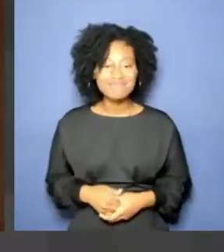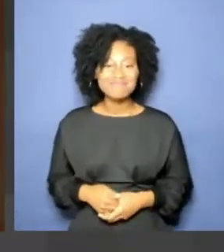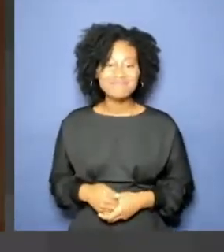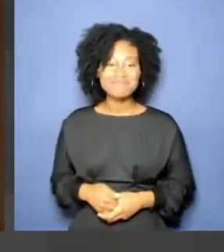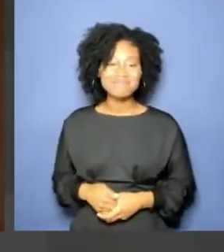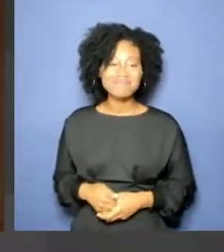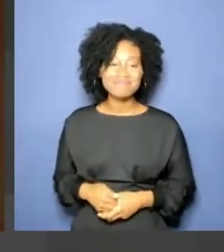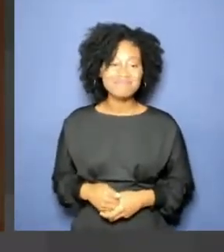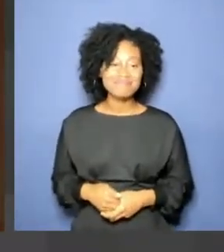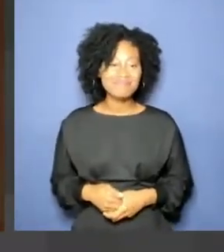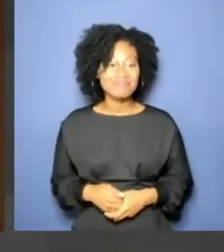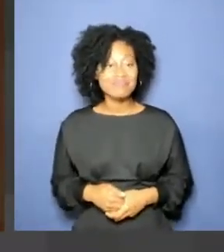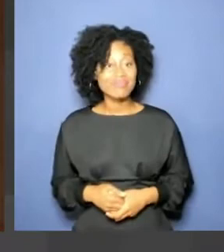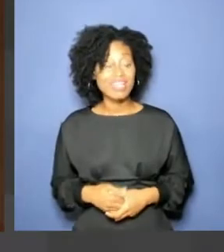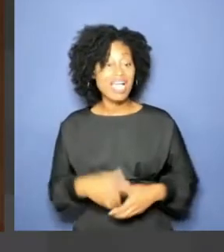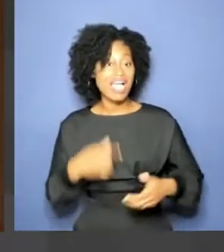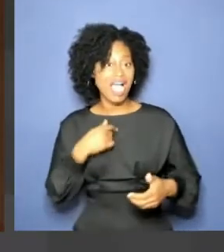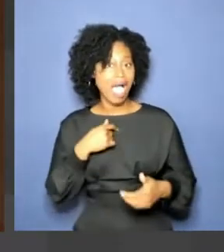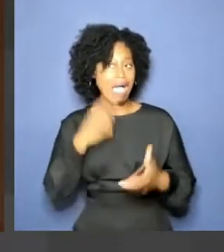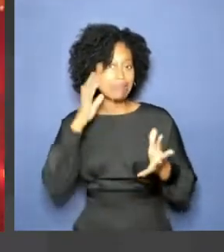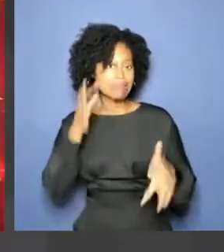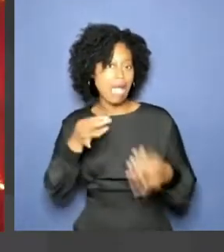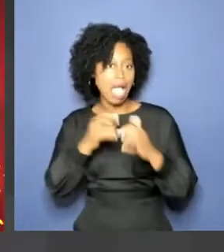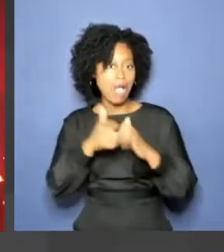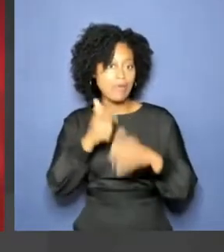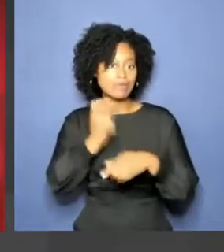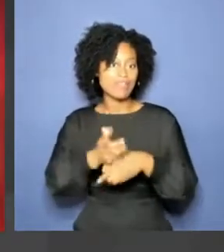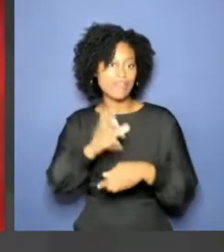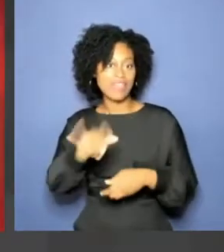I am the one that gets to decide how difficult the bosses are.